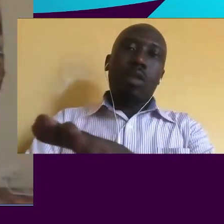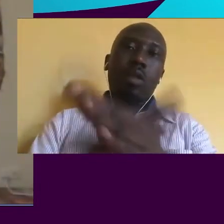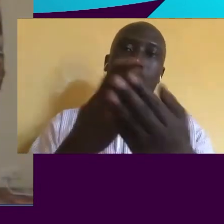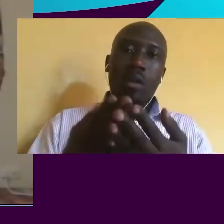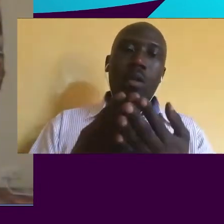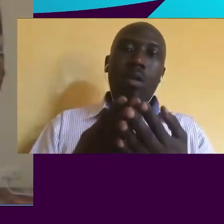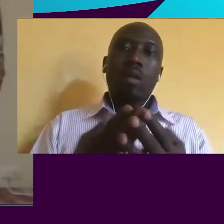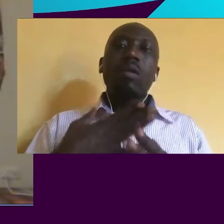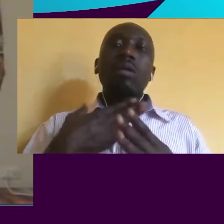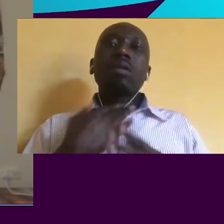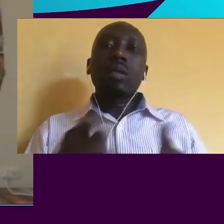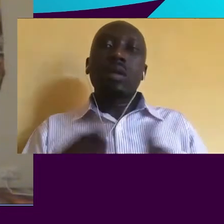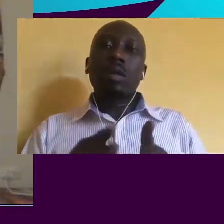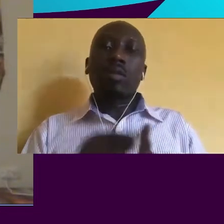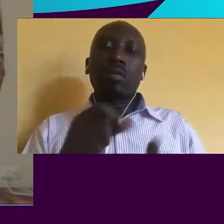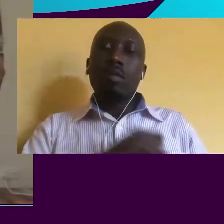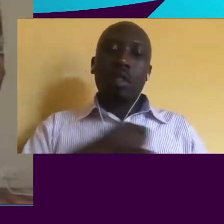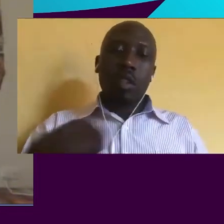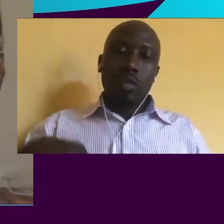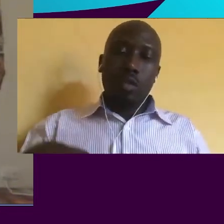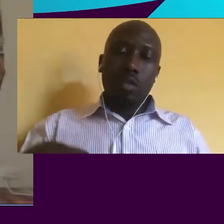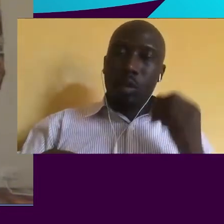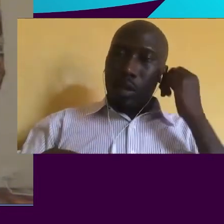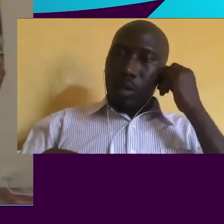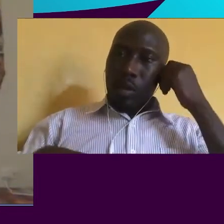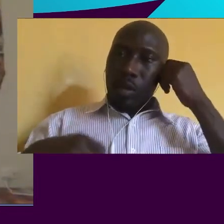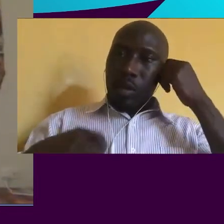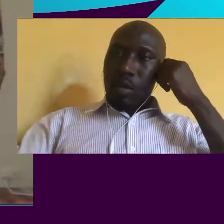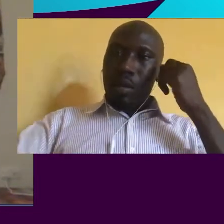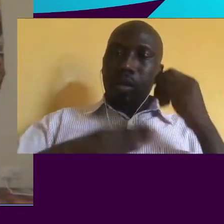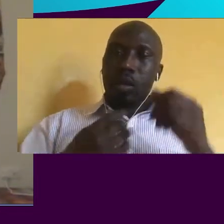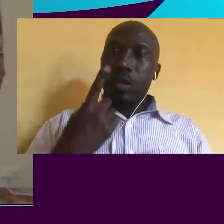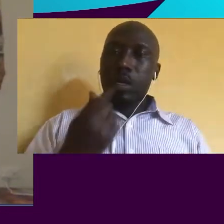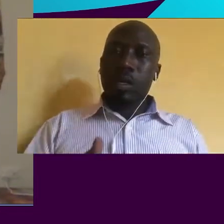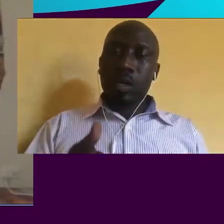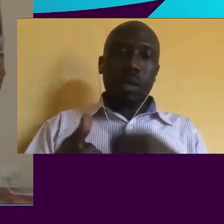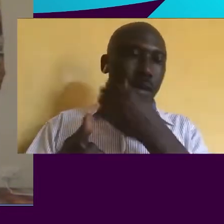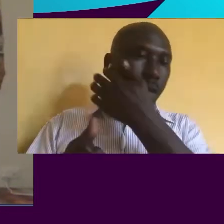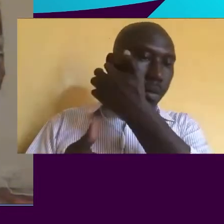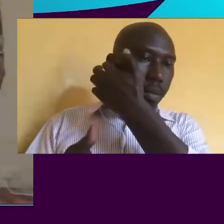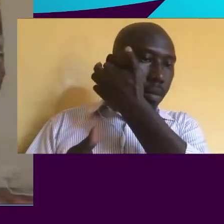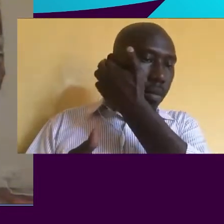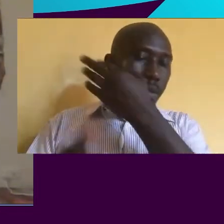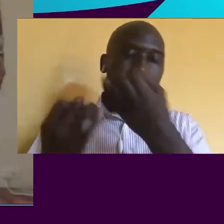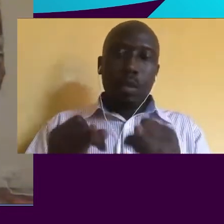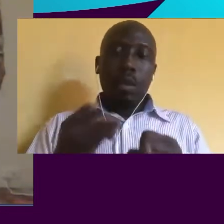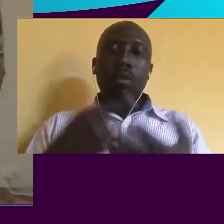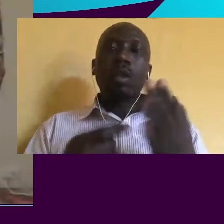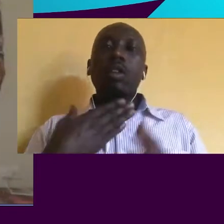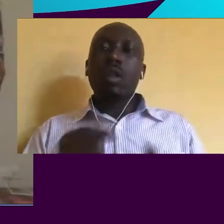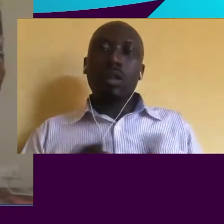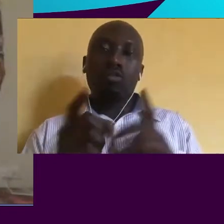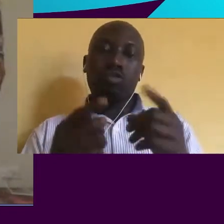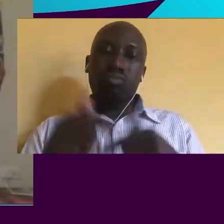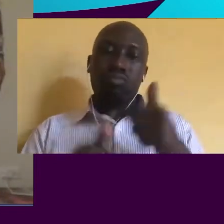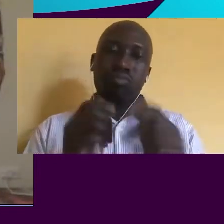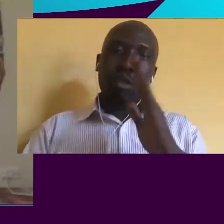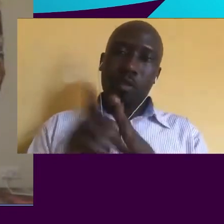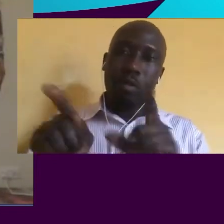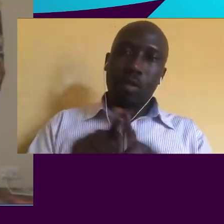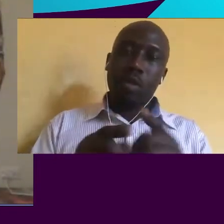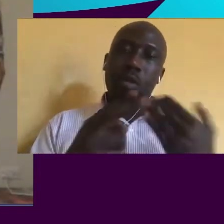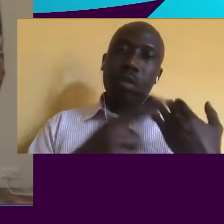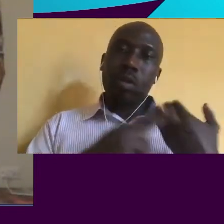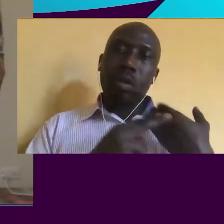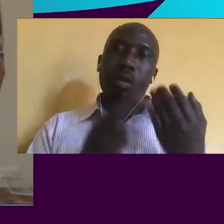to succeed in implementing what they've learned and continue growing in these roles. So the last part of this School 5 Summit is